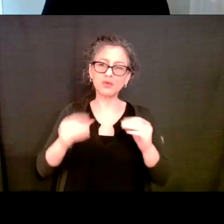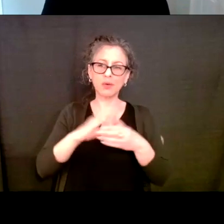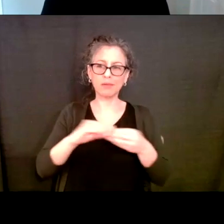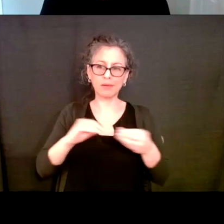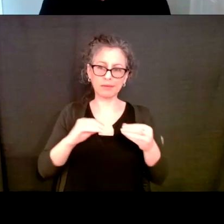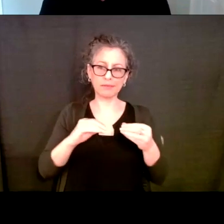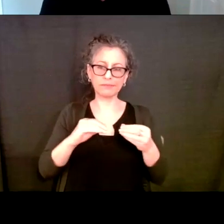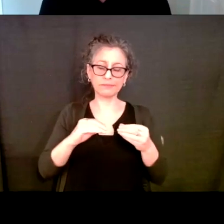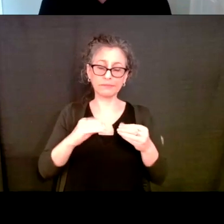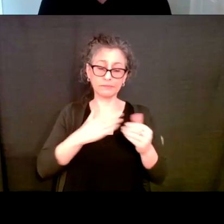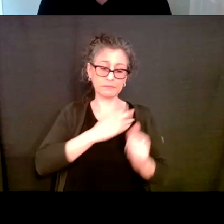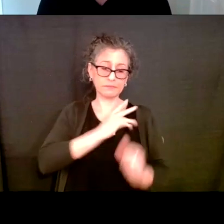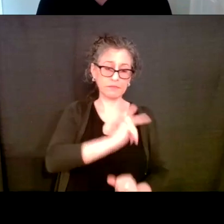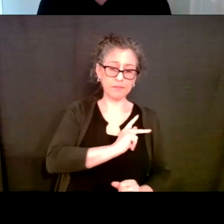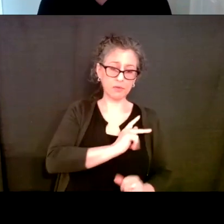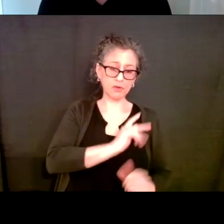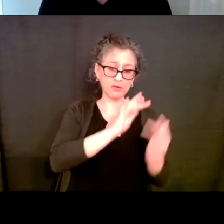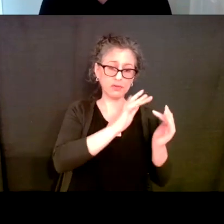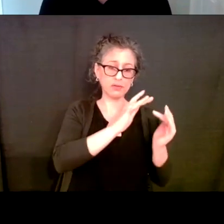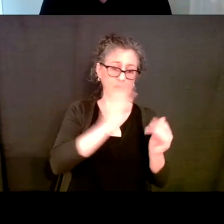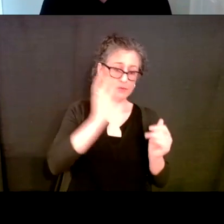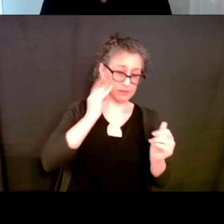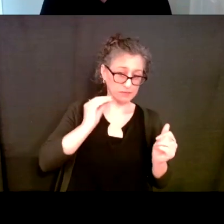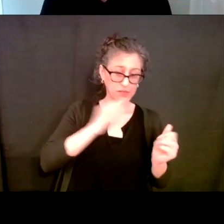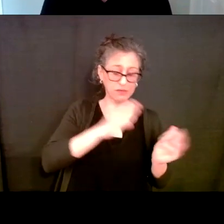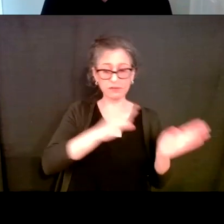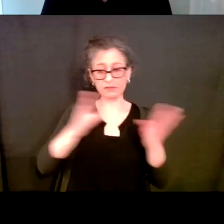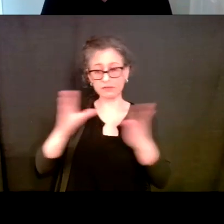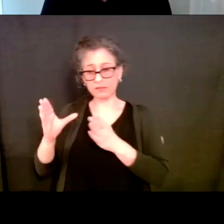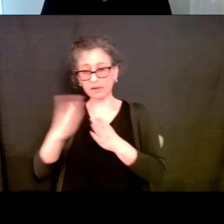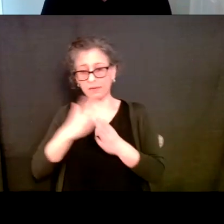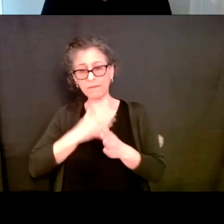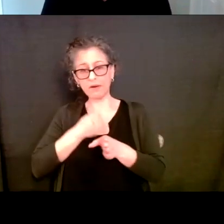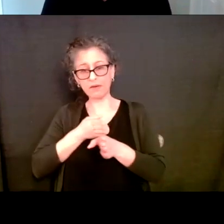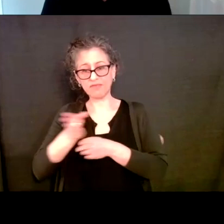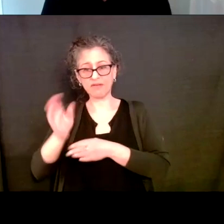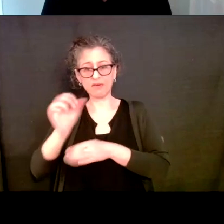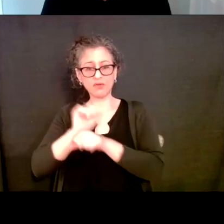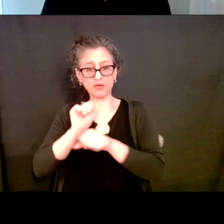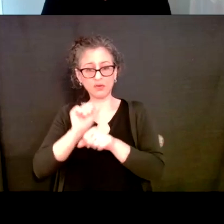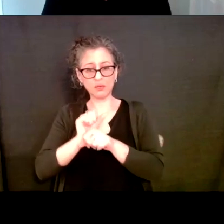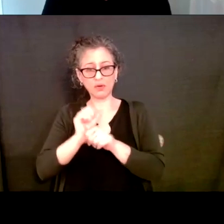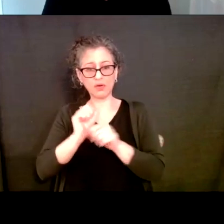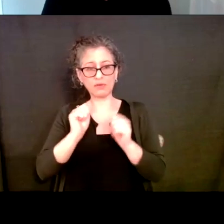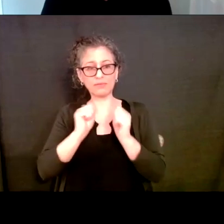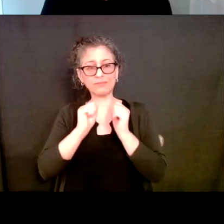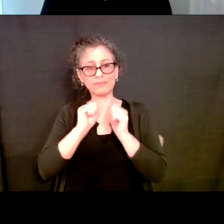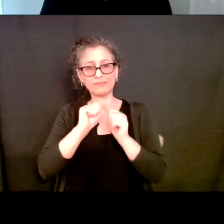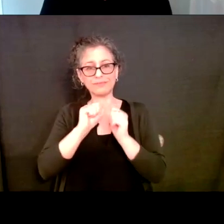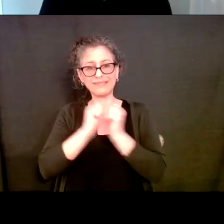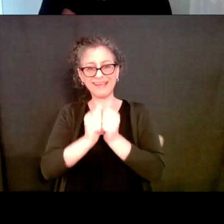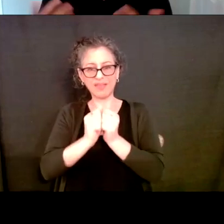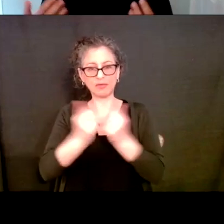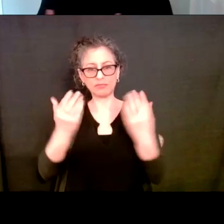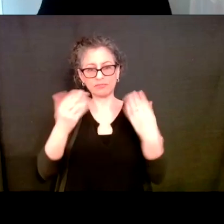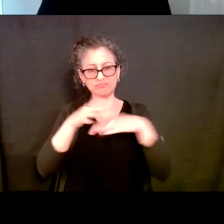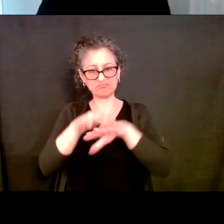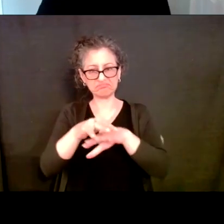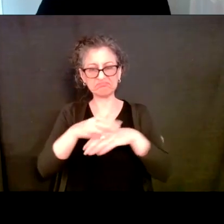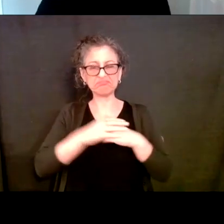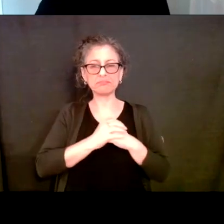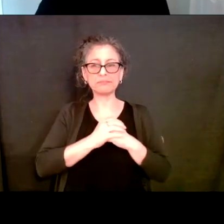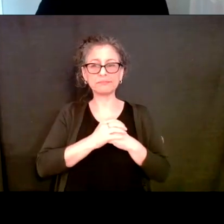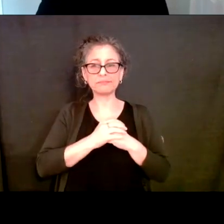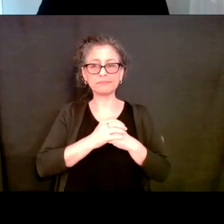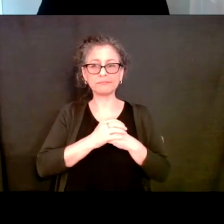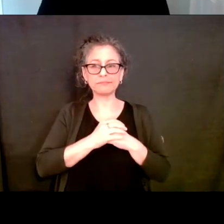blends both my personal journey as well as my professional work and academic work. So again,